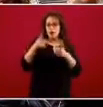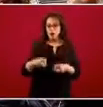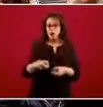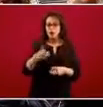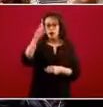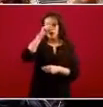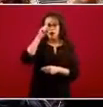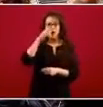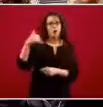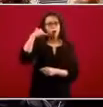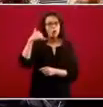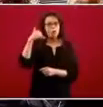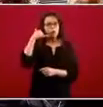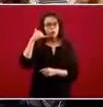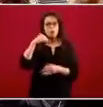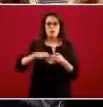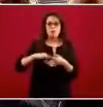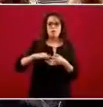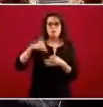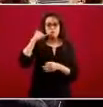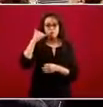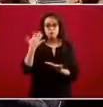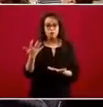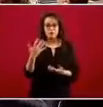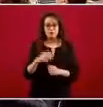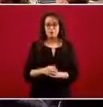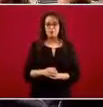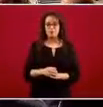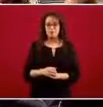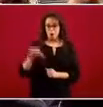We've been processing hundreds of